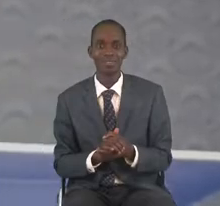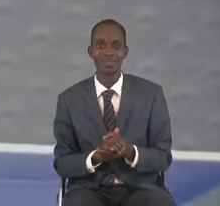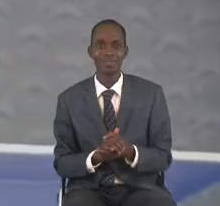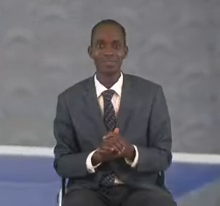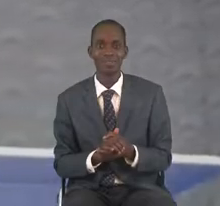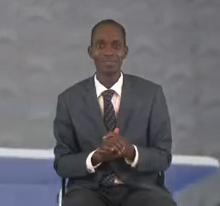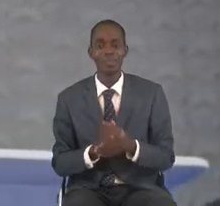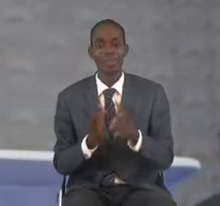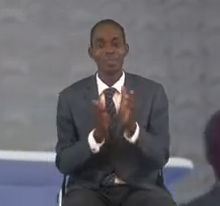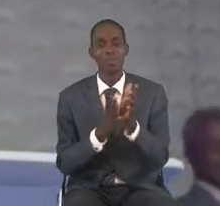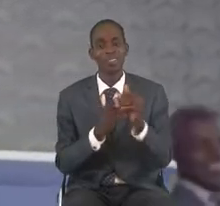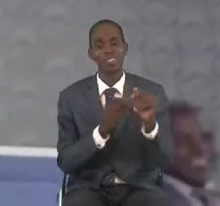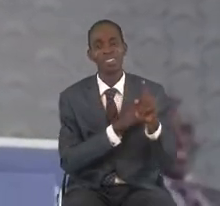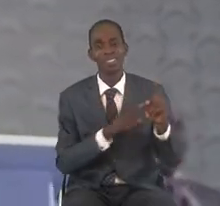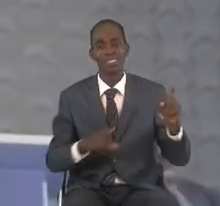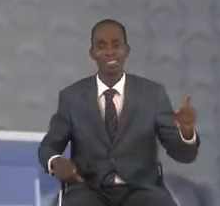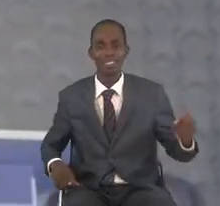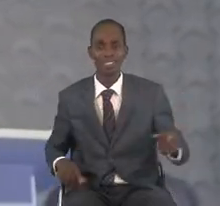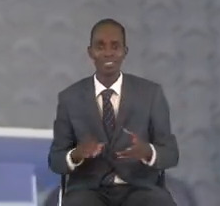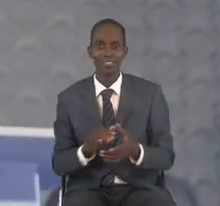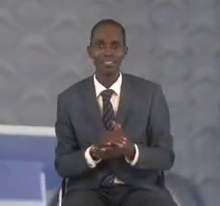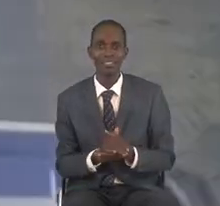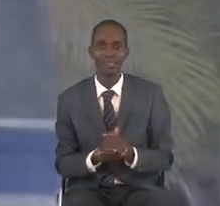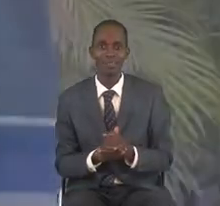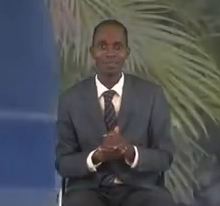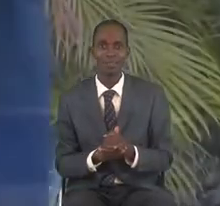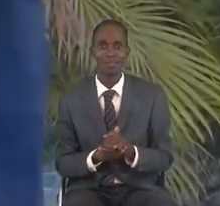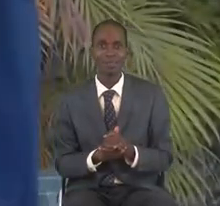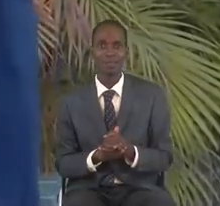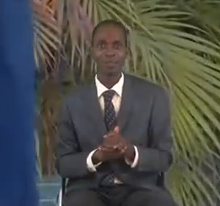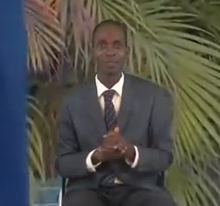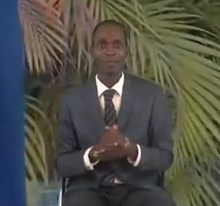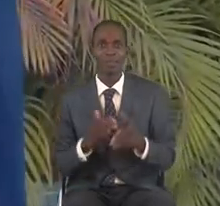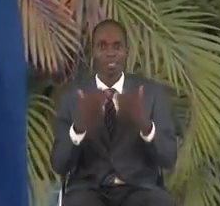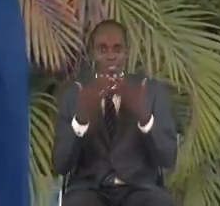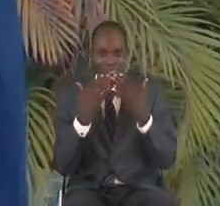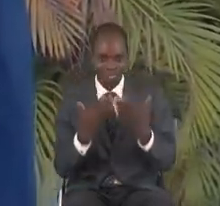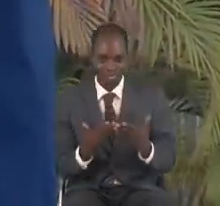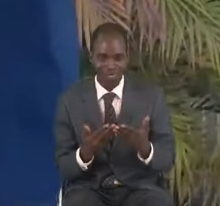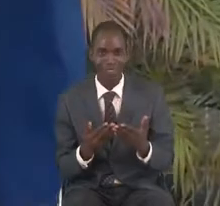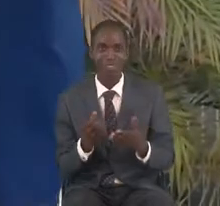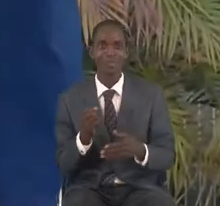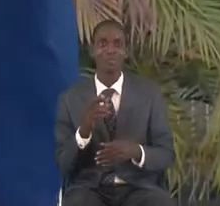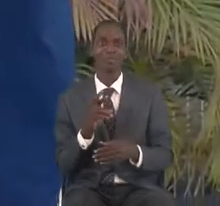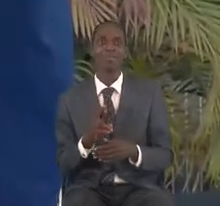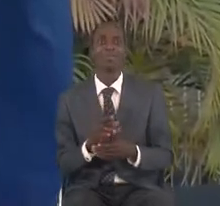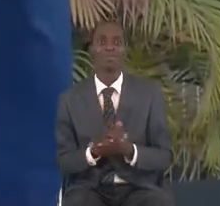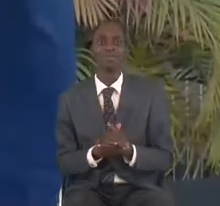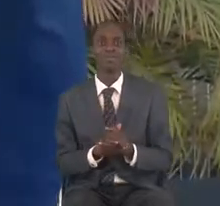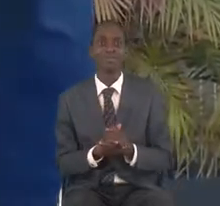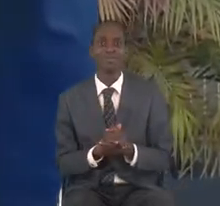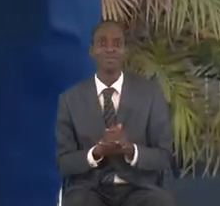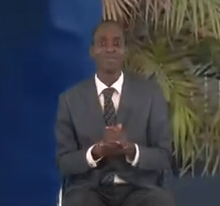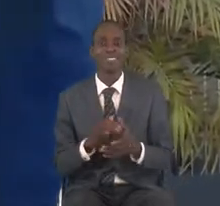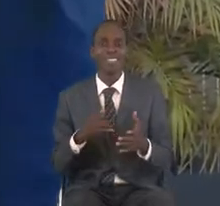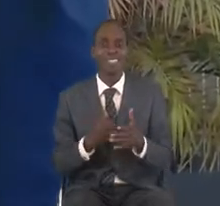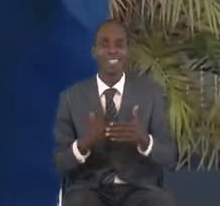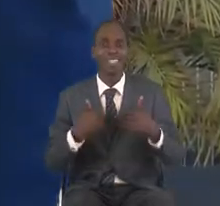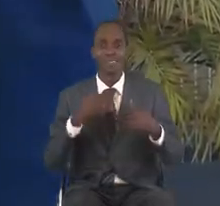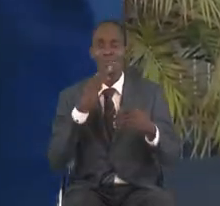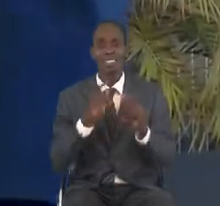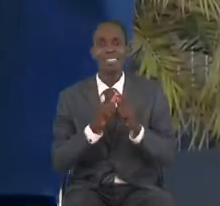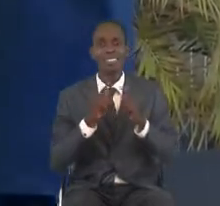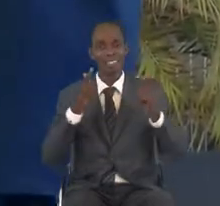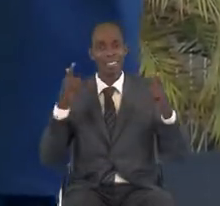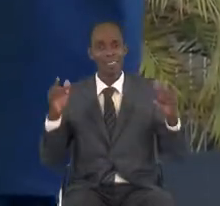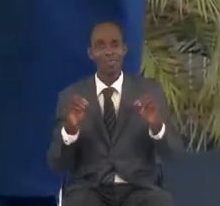praise the lord well once again thank you sir it's been an awesome privilege of relating